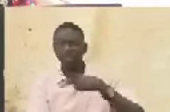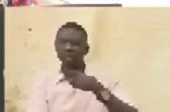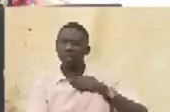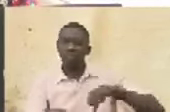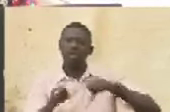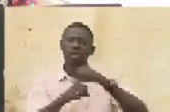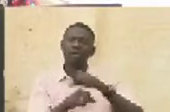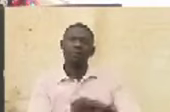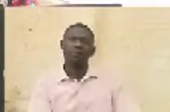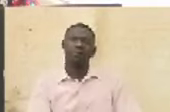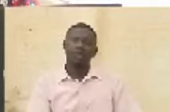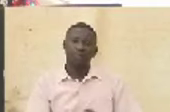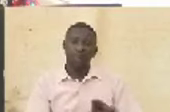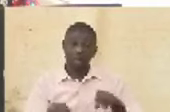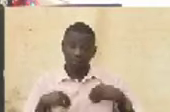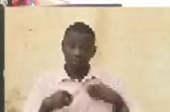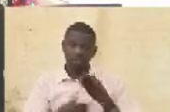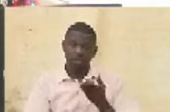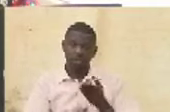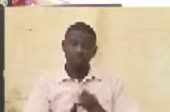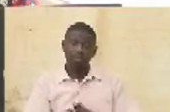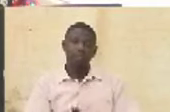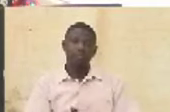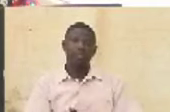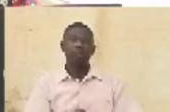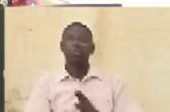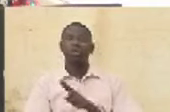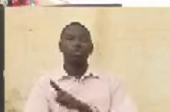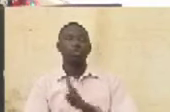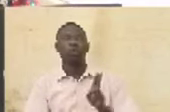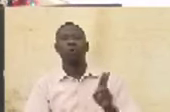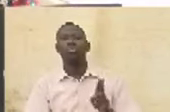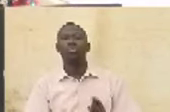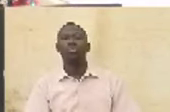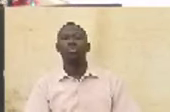taman taman ka alfa yaba Allah ngani yo kambang. Hani. No.